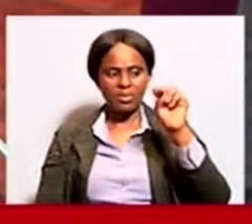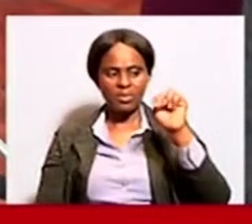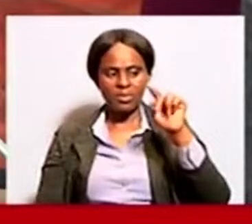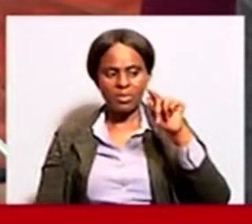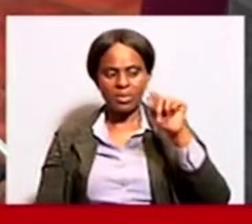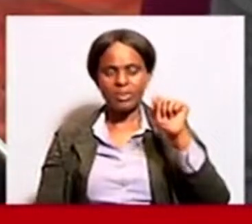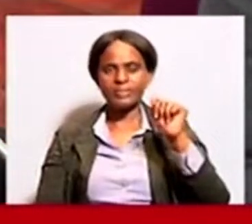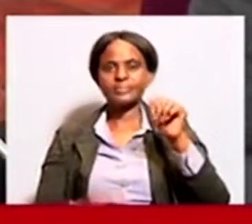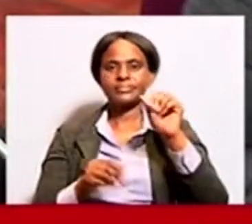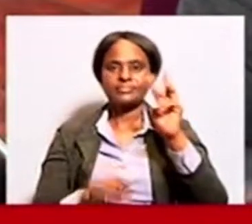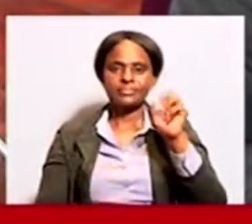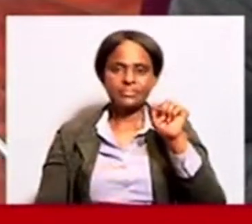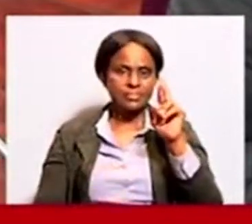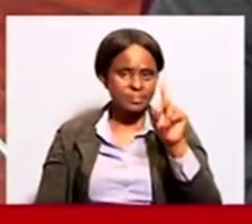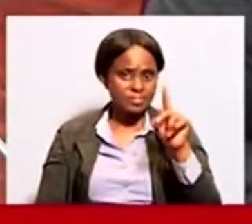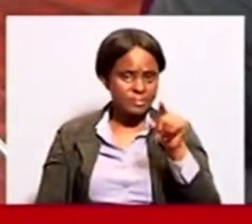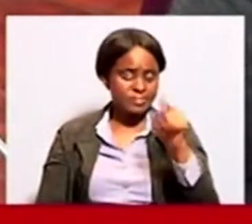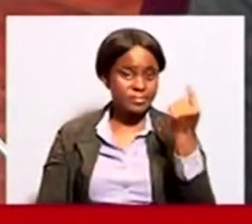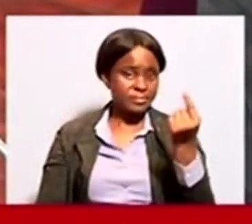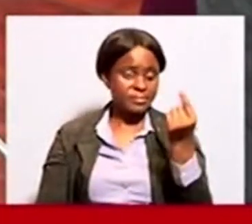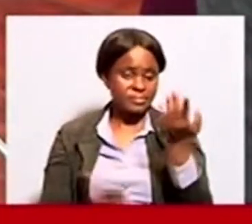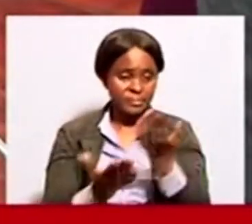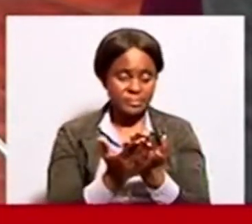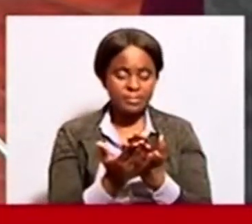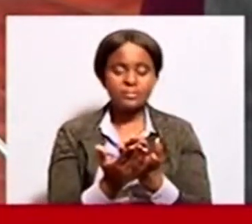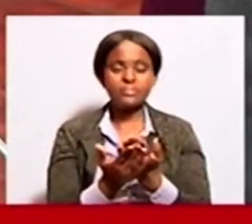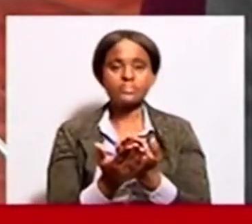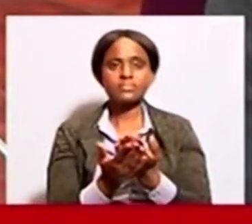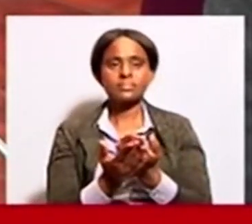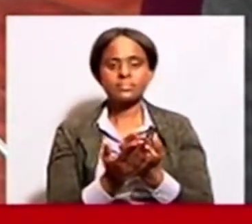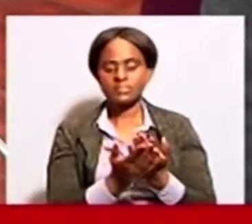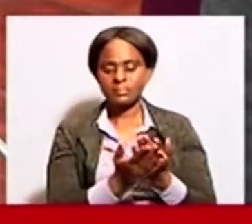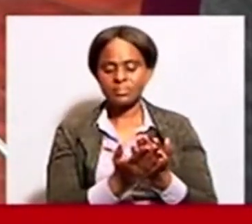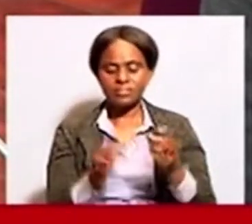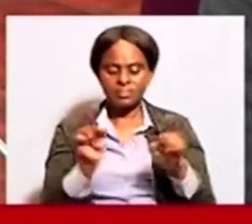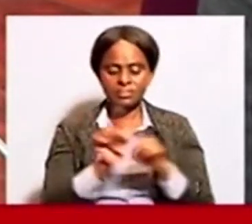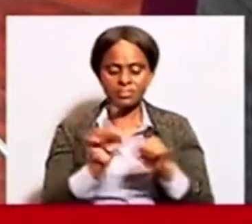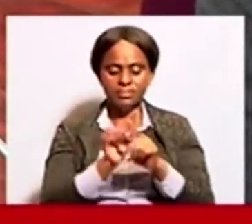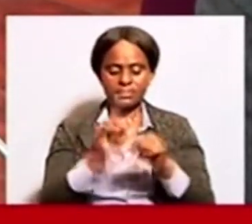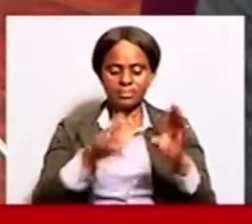is speaking to that, Chair.